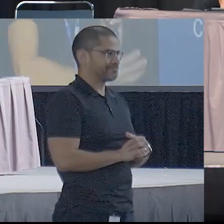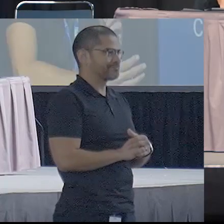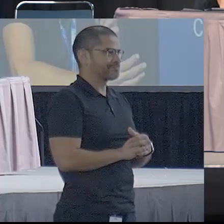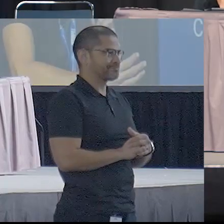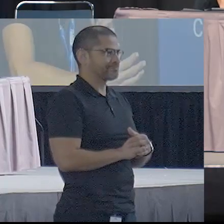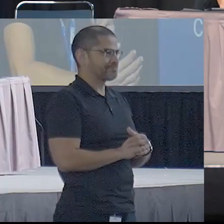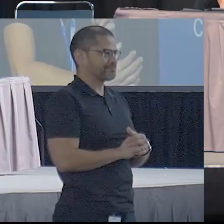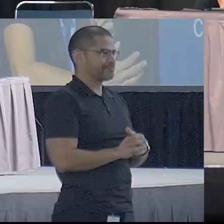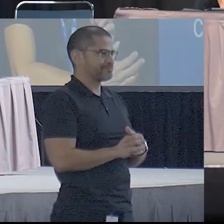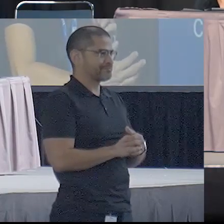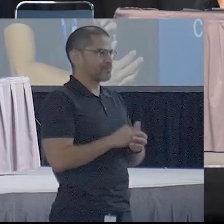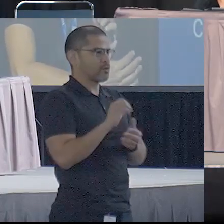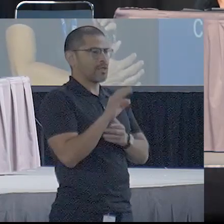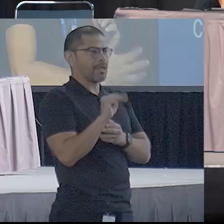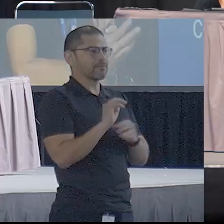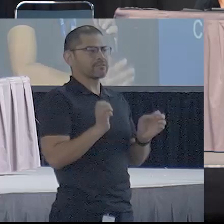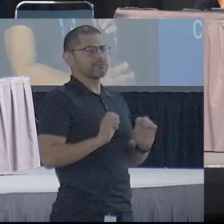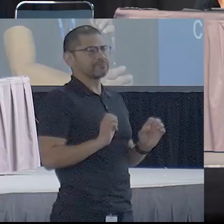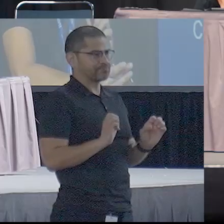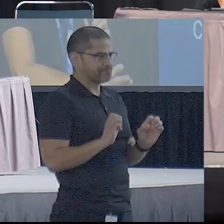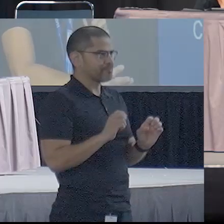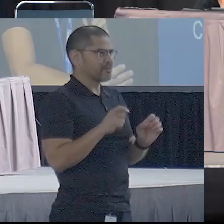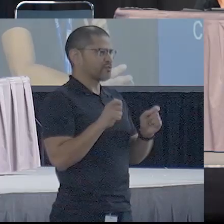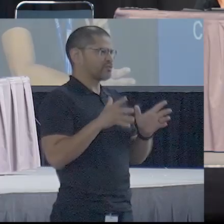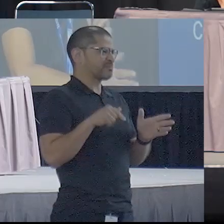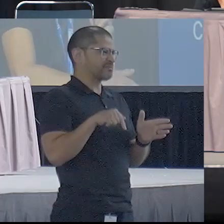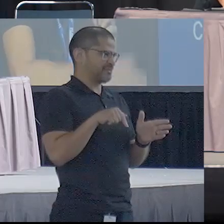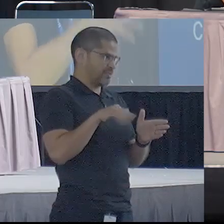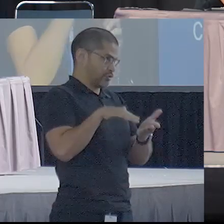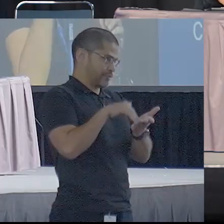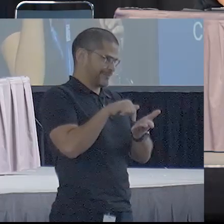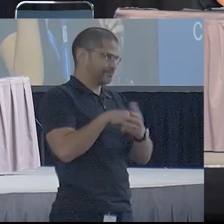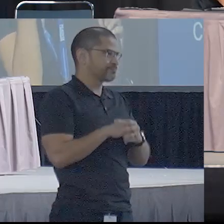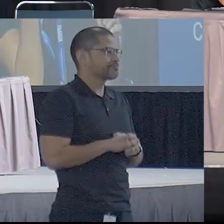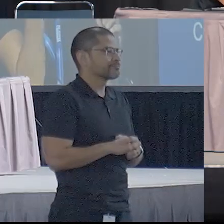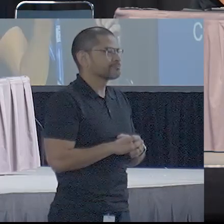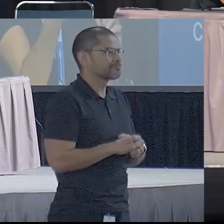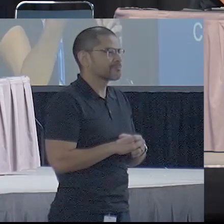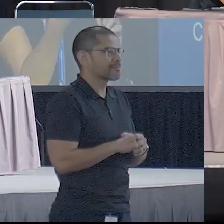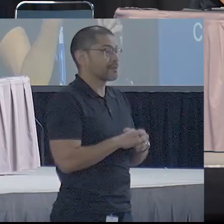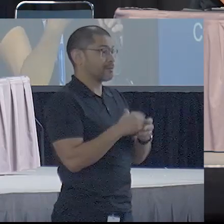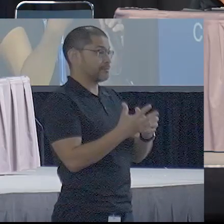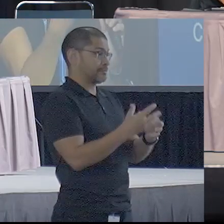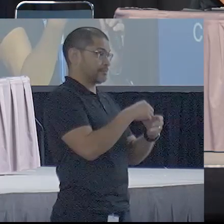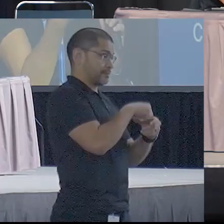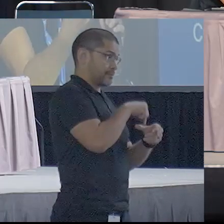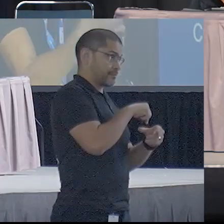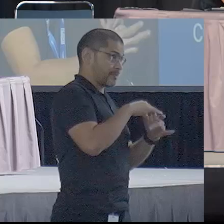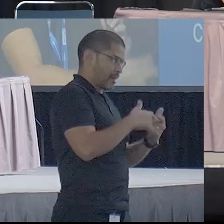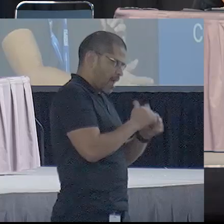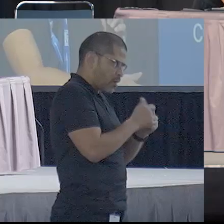departments, understanding your resources, understanding what potential programs can be involved, how do events like this help create that awareness